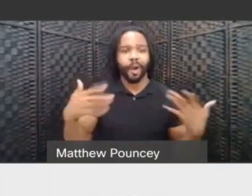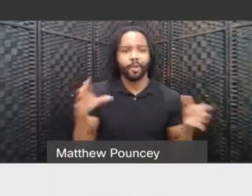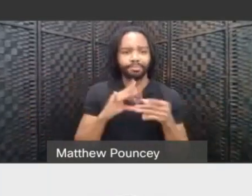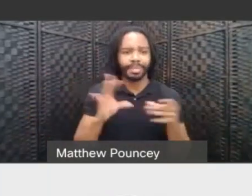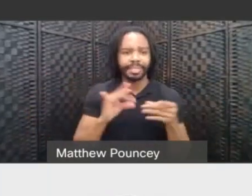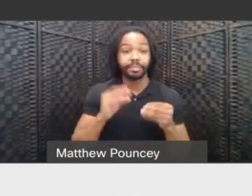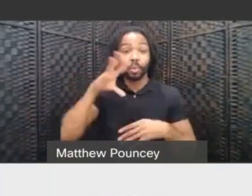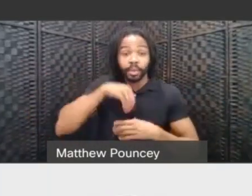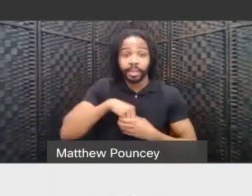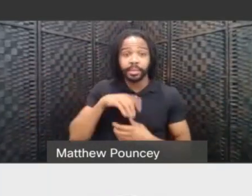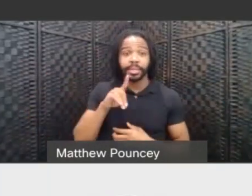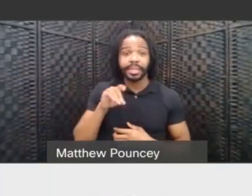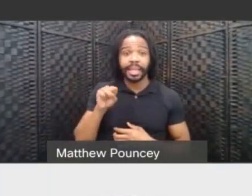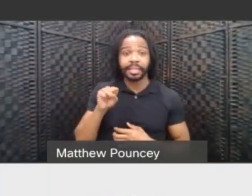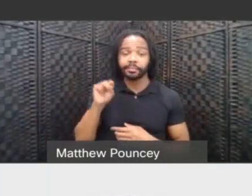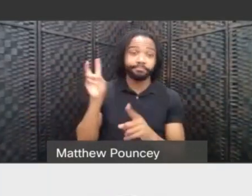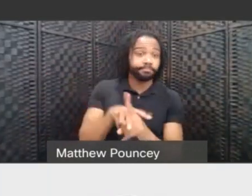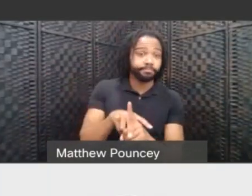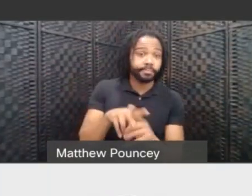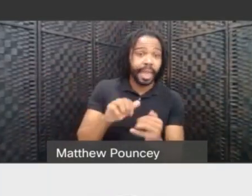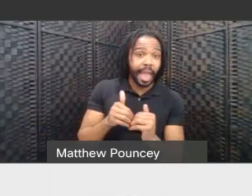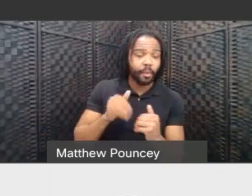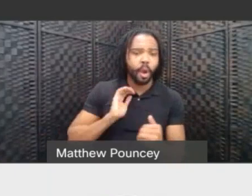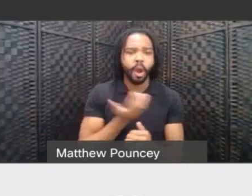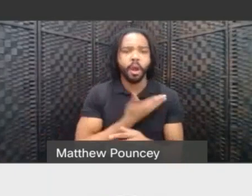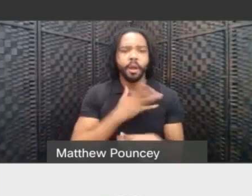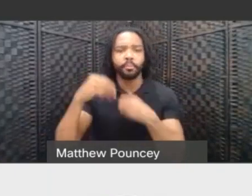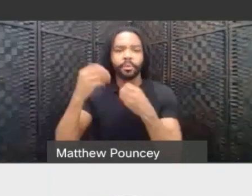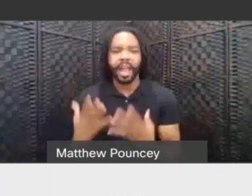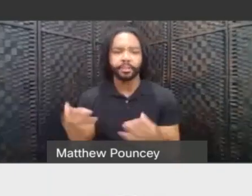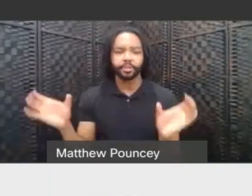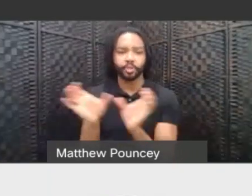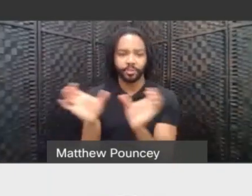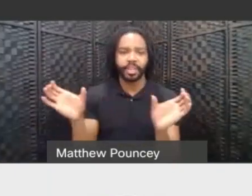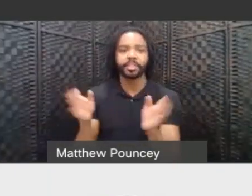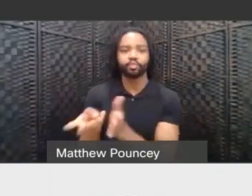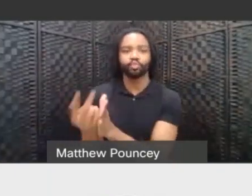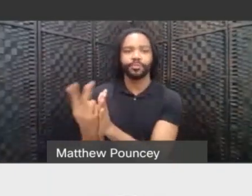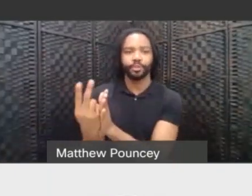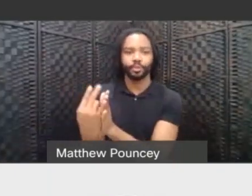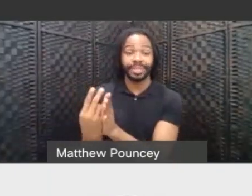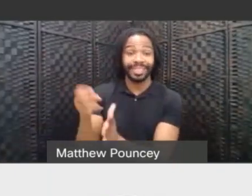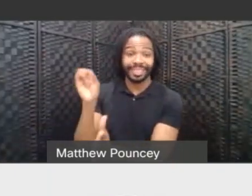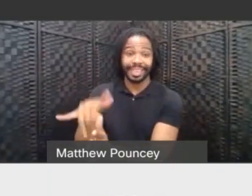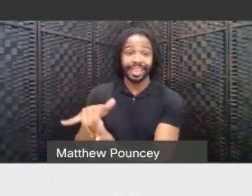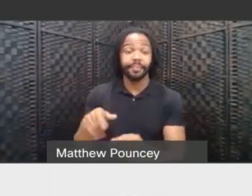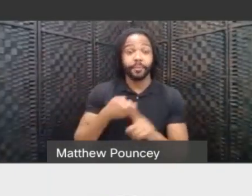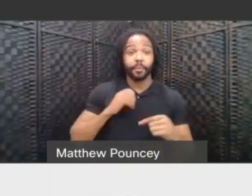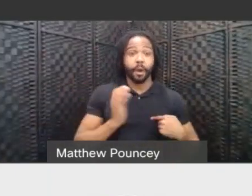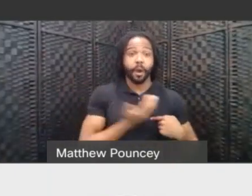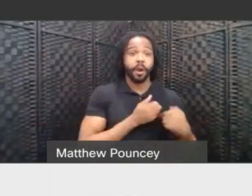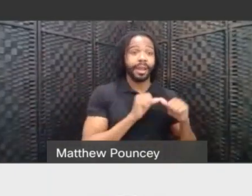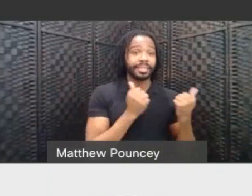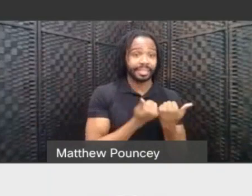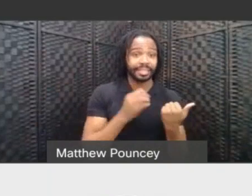enforcement mechanism is our provider certification reviews. And so our provider certification reviews that